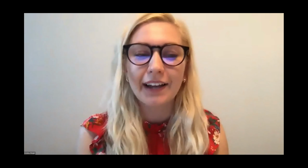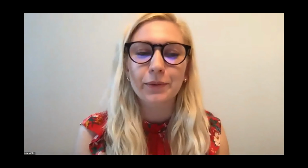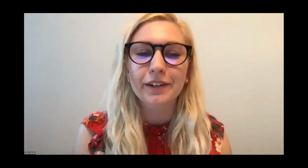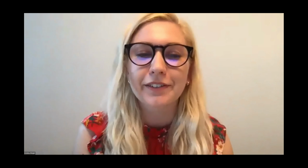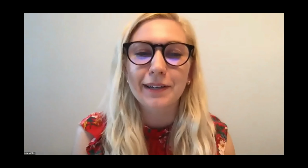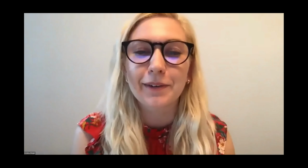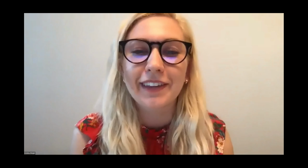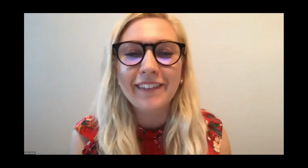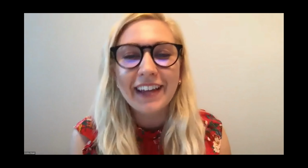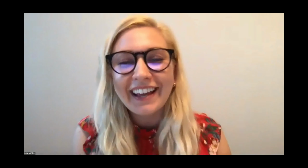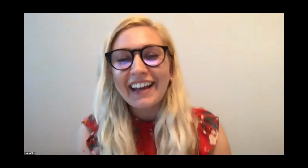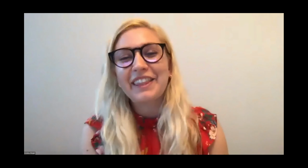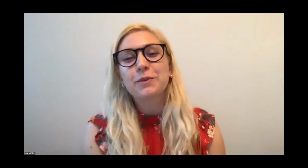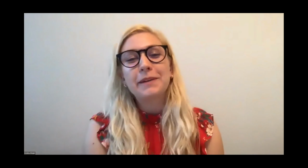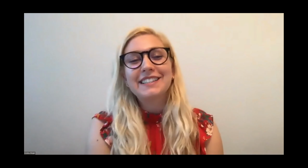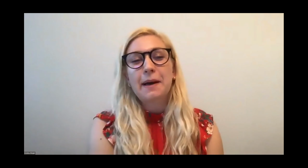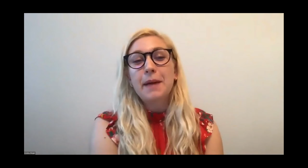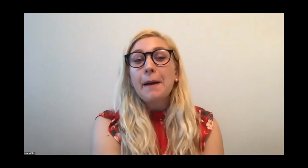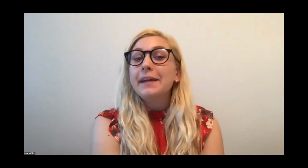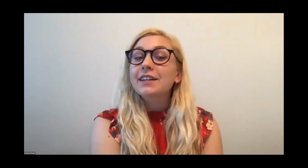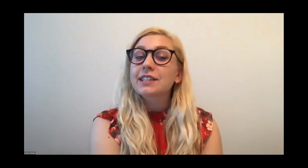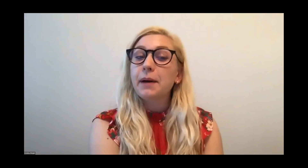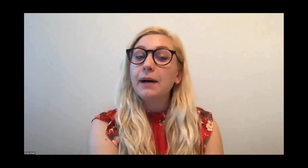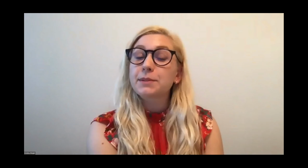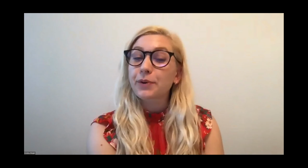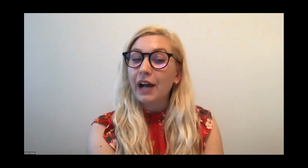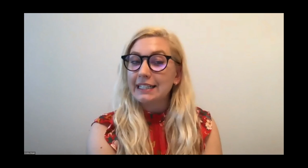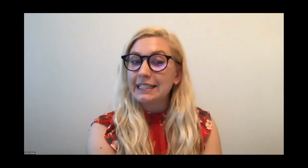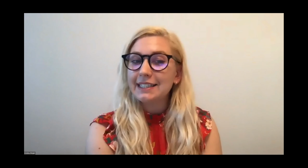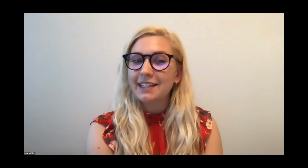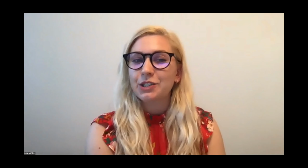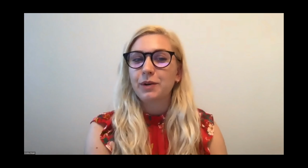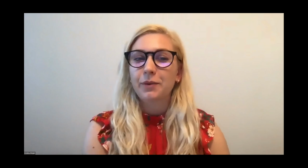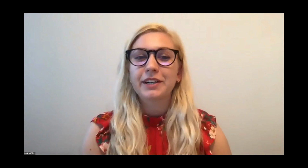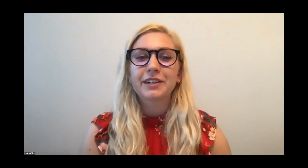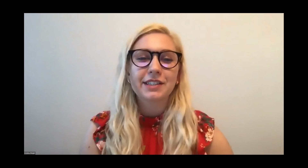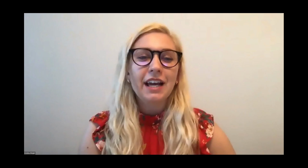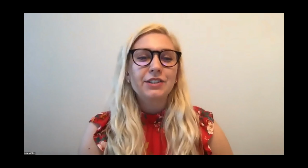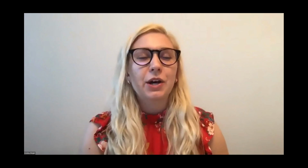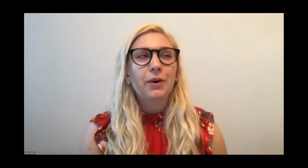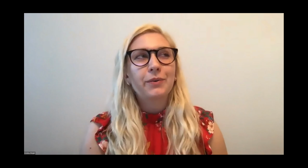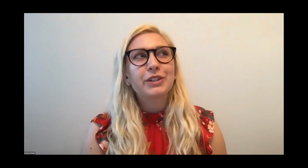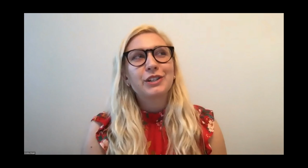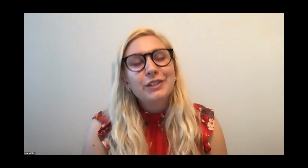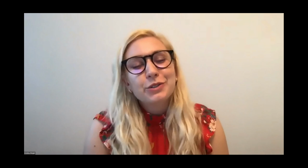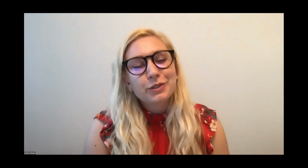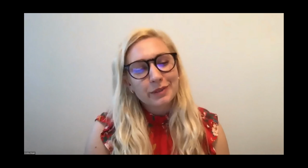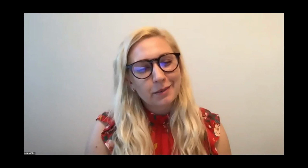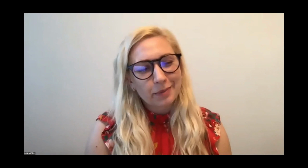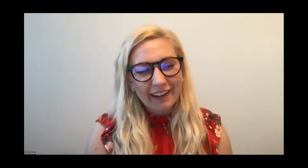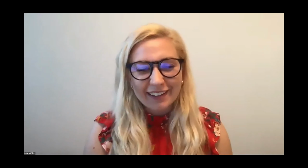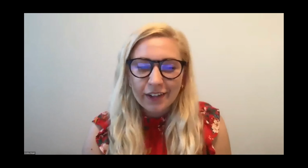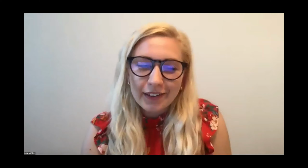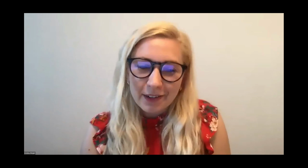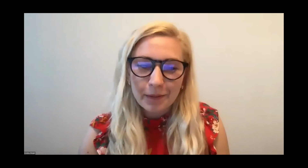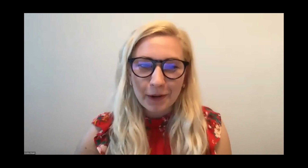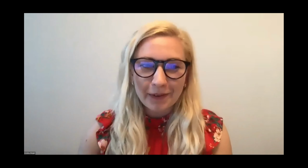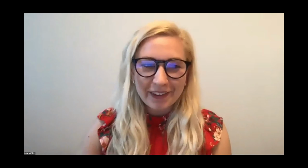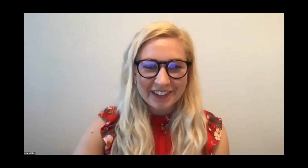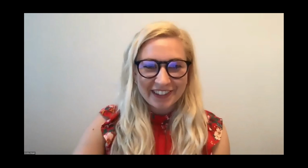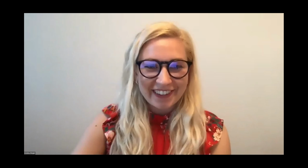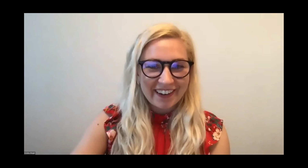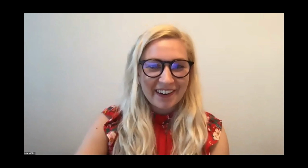is a kind word for some of them. There will be some Peers and Pubs prizes sent to our winners, so you should really play. I'll tell you a little